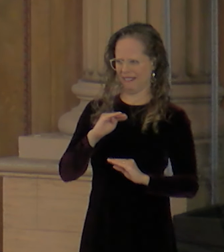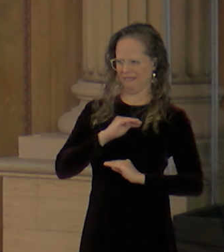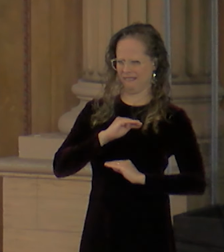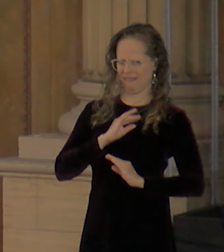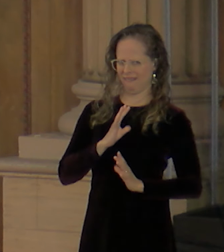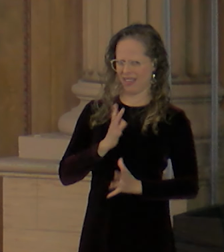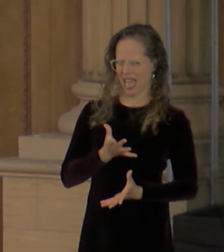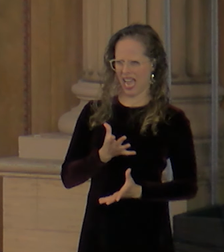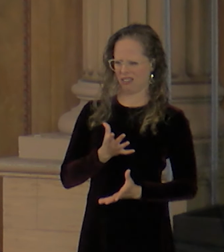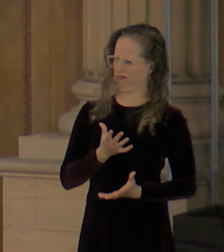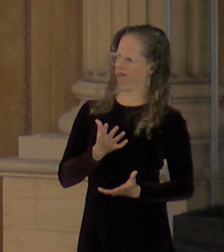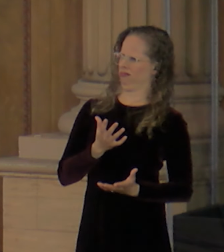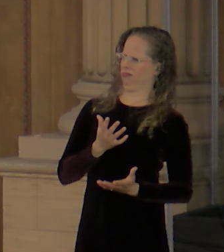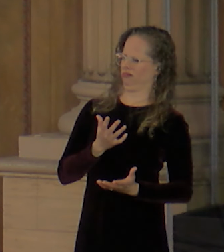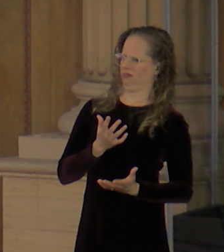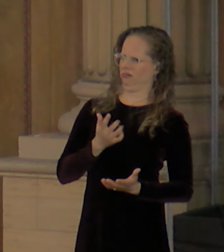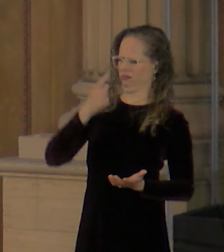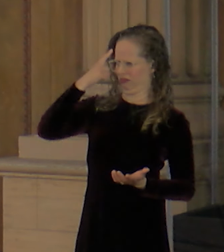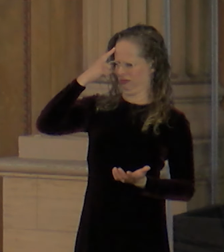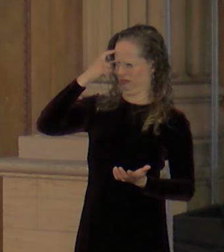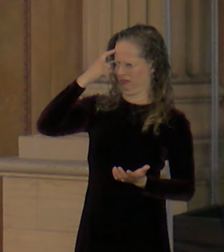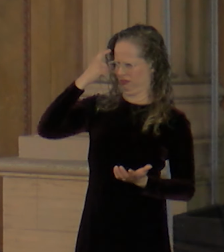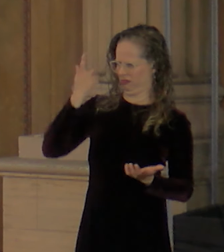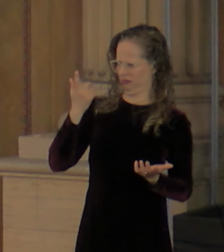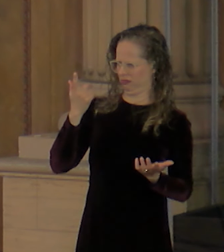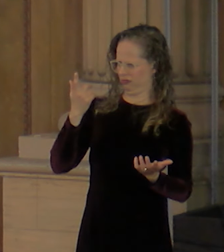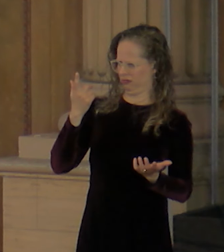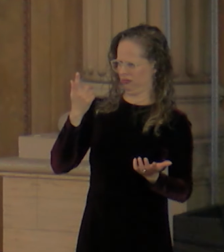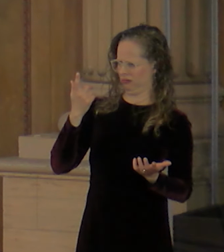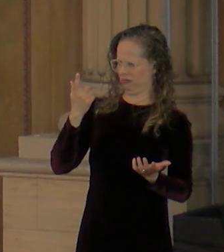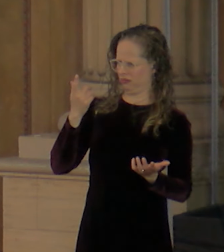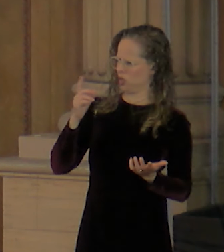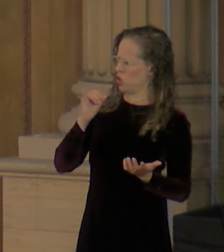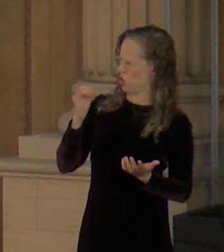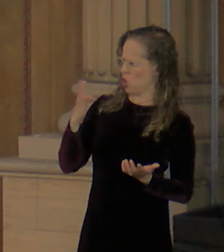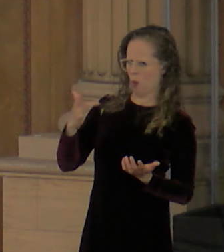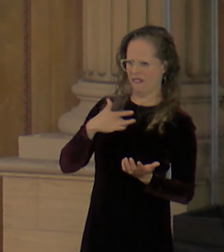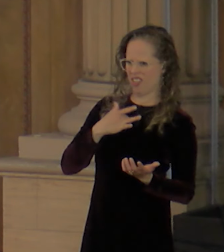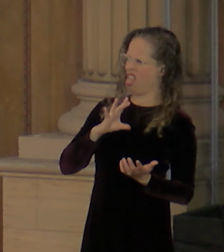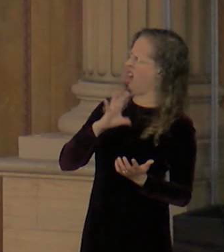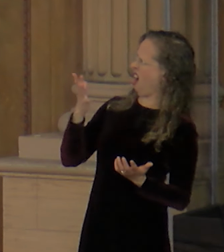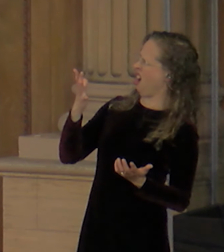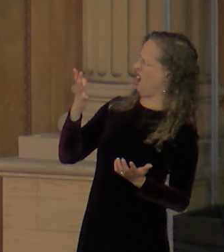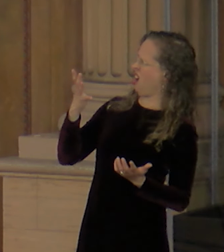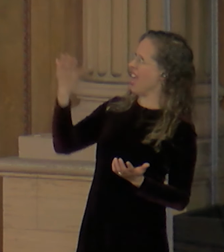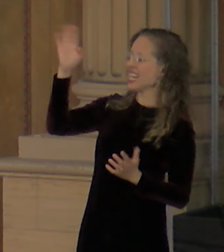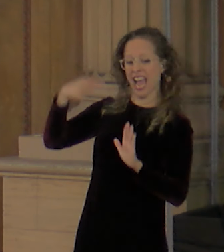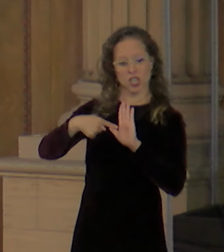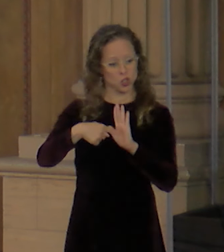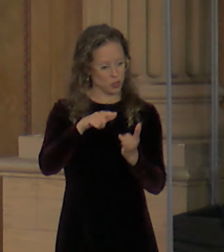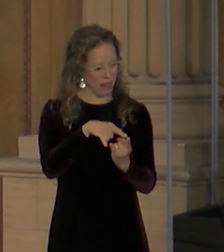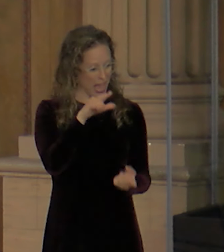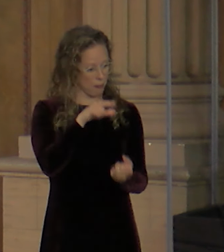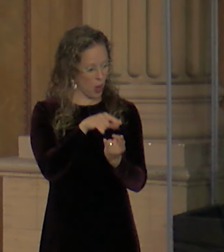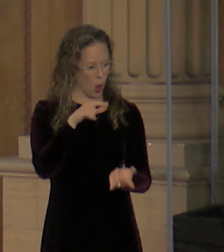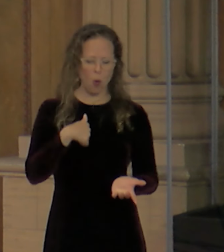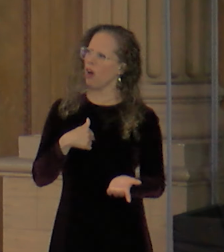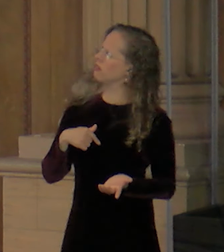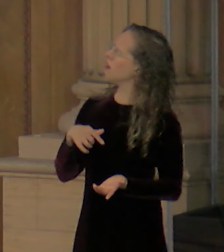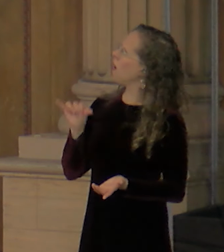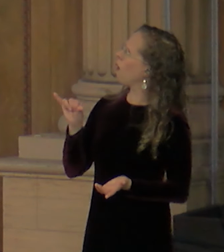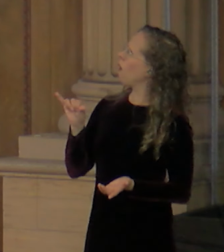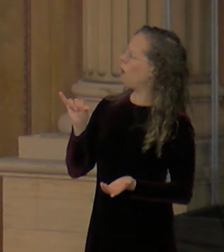mean, if Job is still on the outs with God, God shows him a hippo, and then Job says, my kids all died,